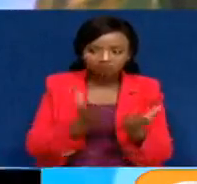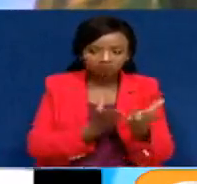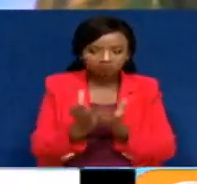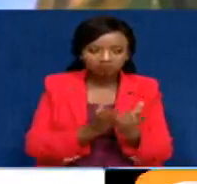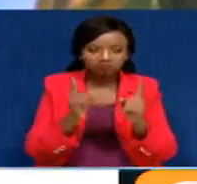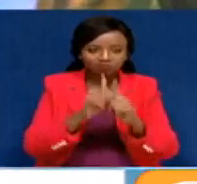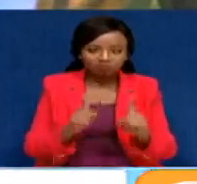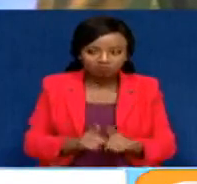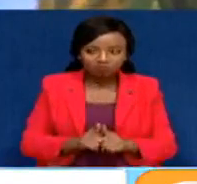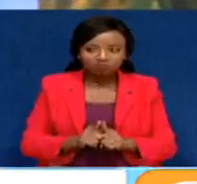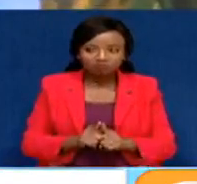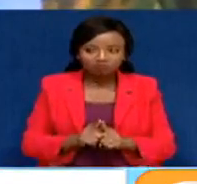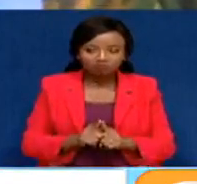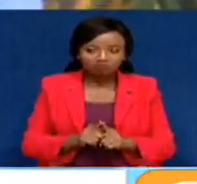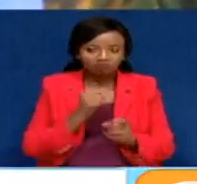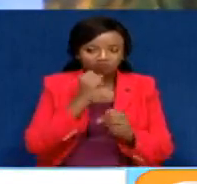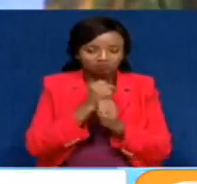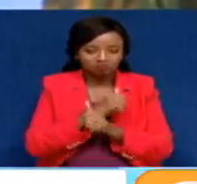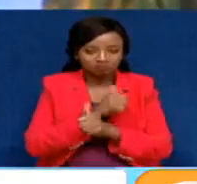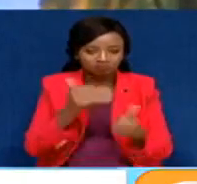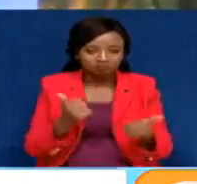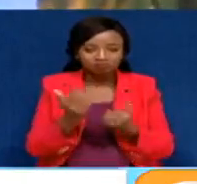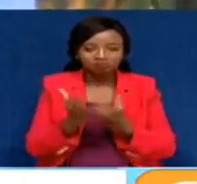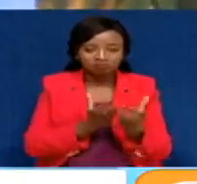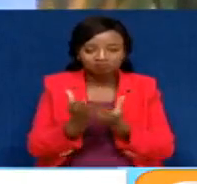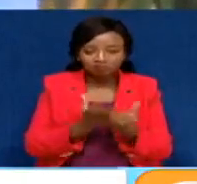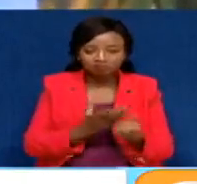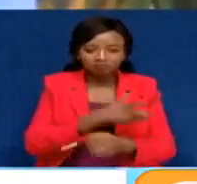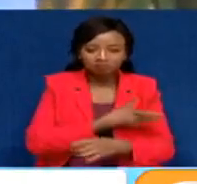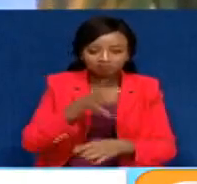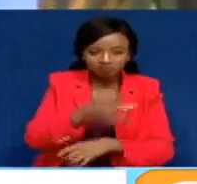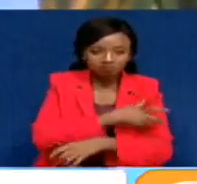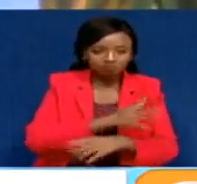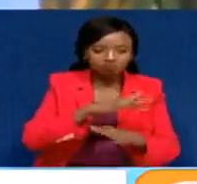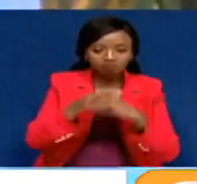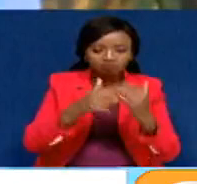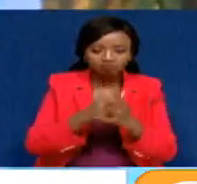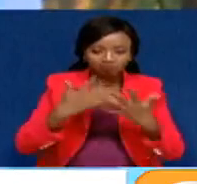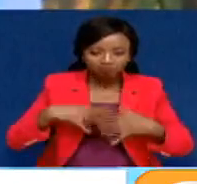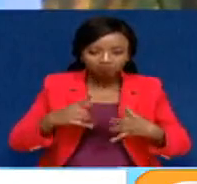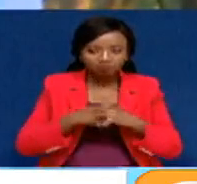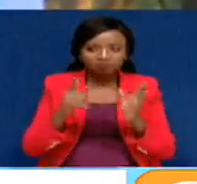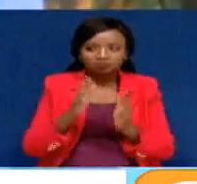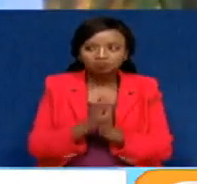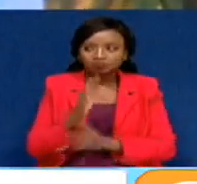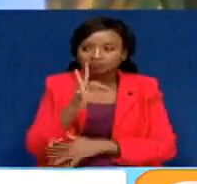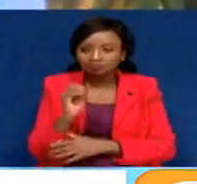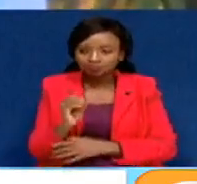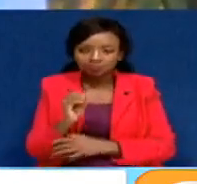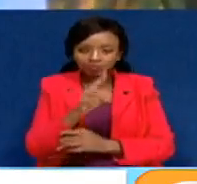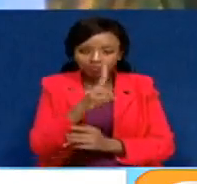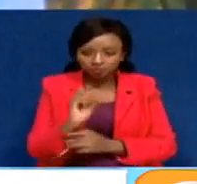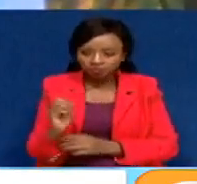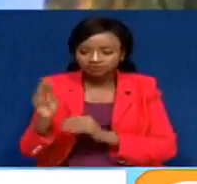plan proposes digital literacy capacity building for all citizens, starting with 20 million citizens, training